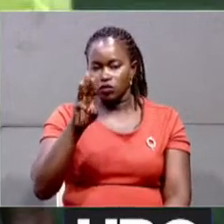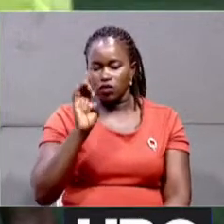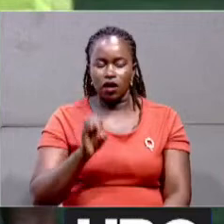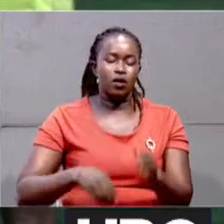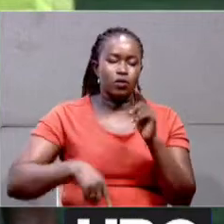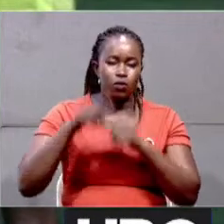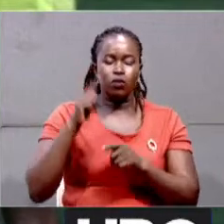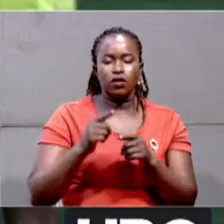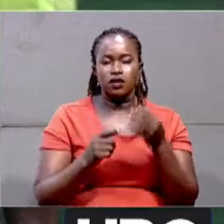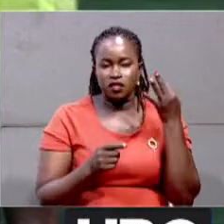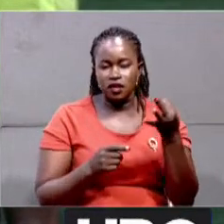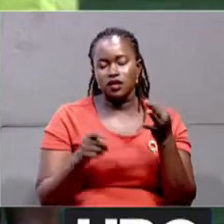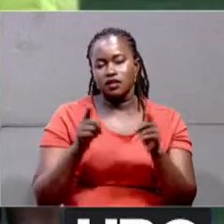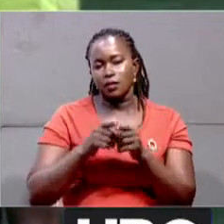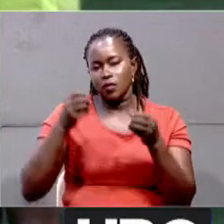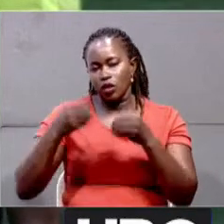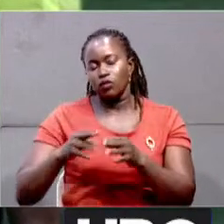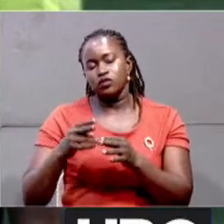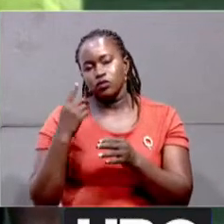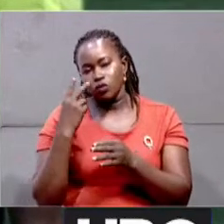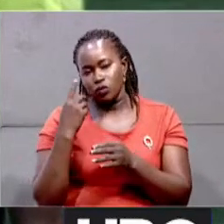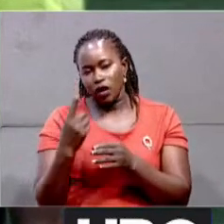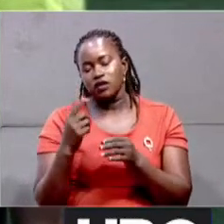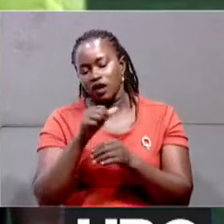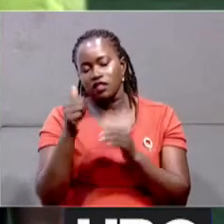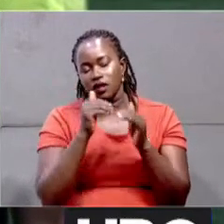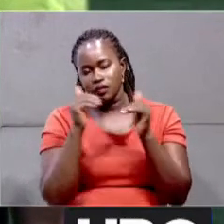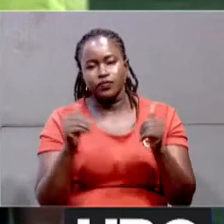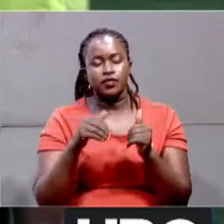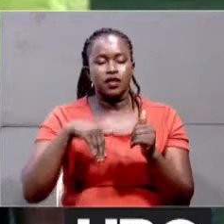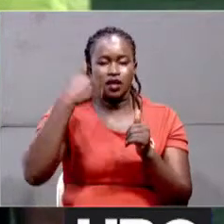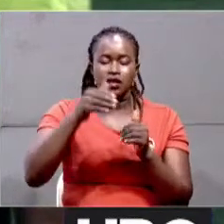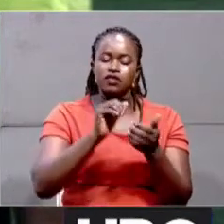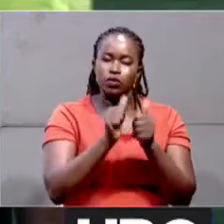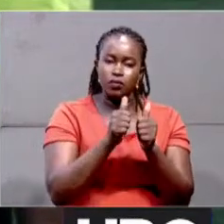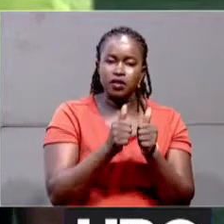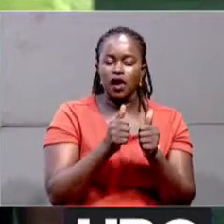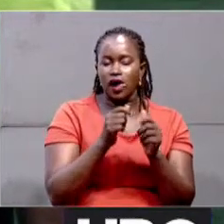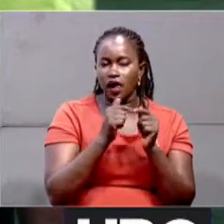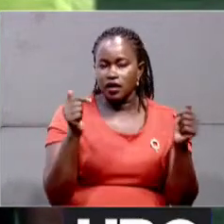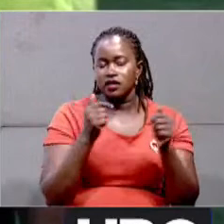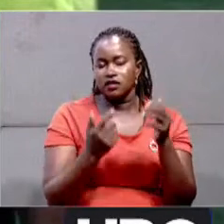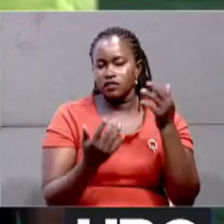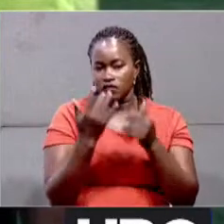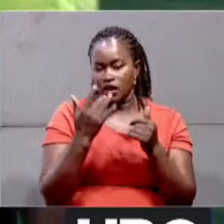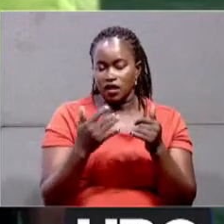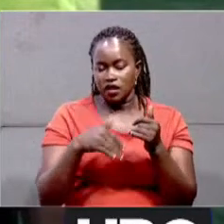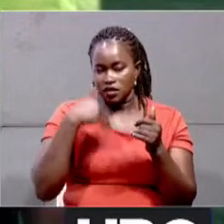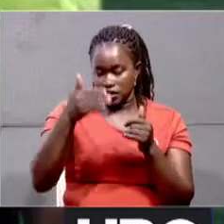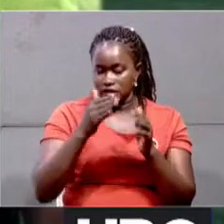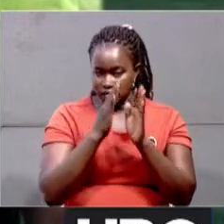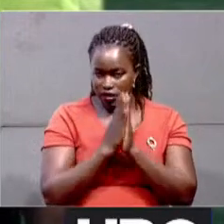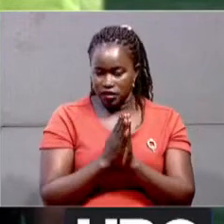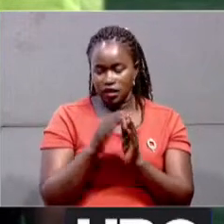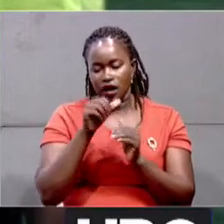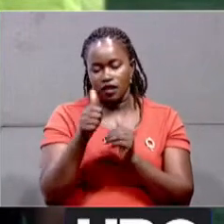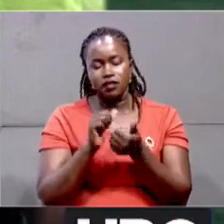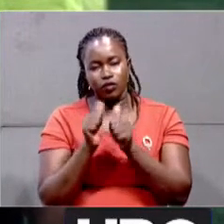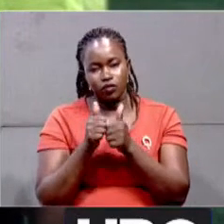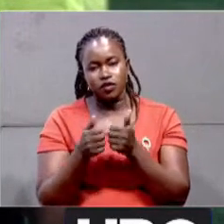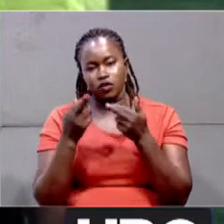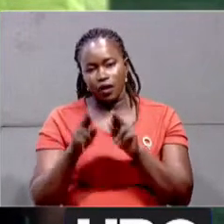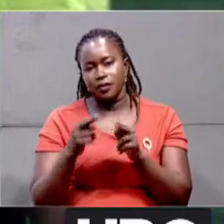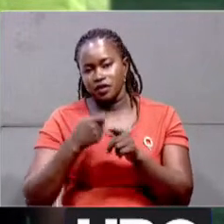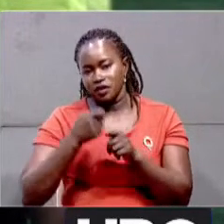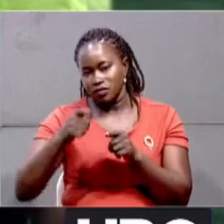three, lost one and drawn the other, with his next game against Fire this coming Sunday. Now in other games played in the